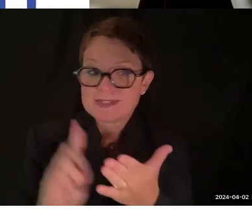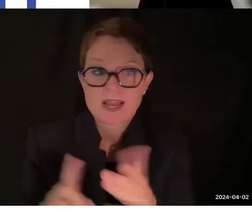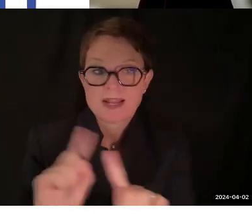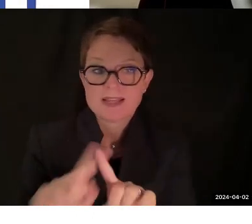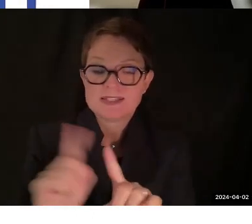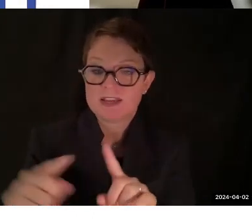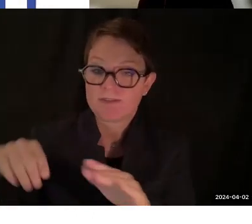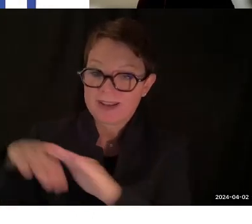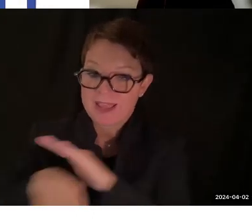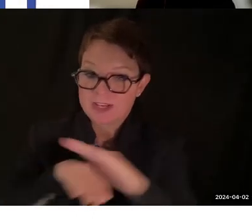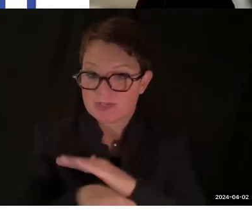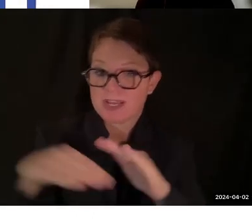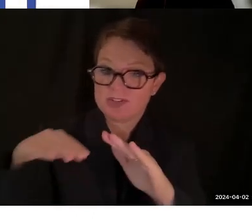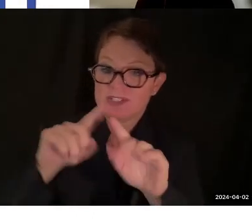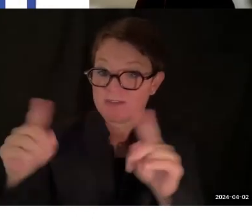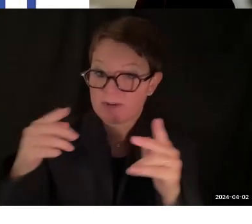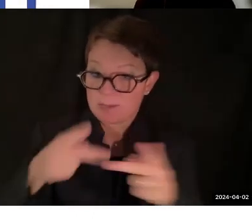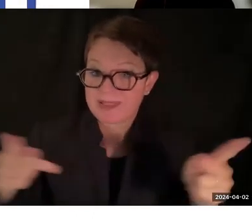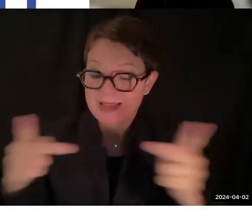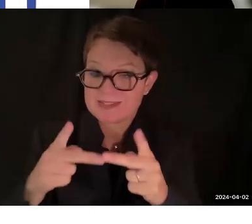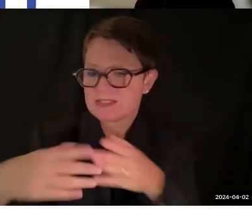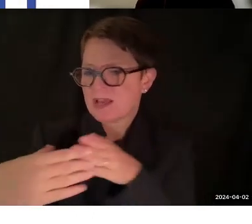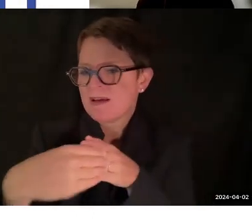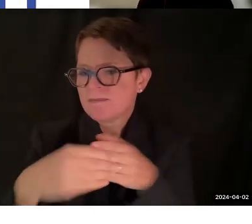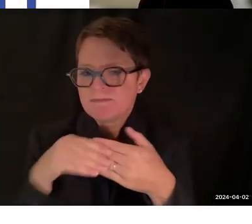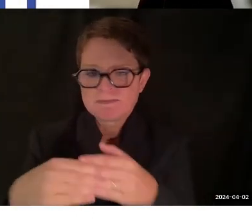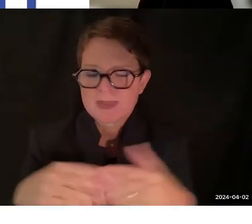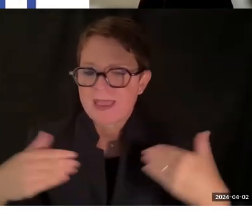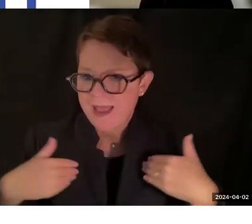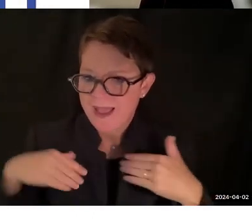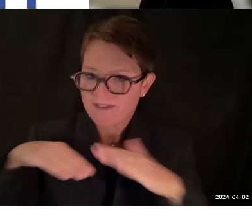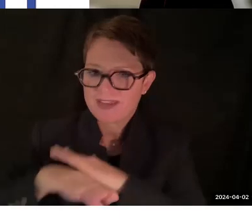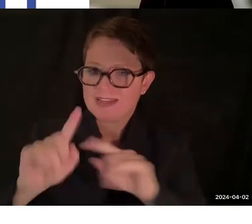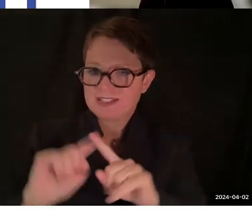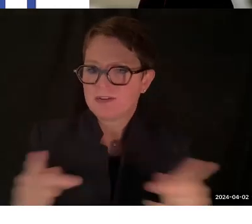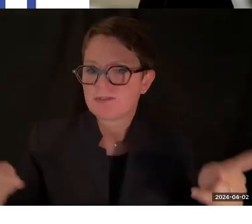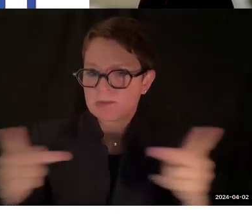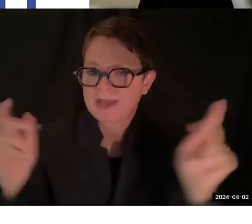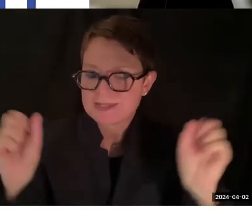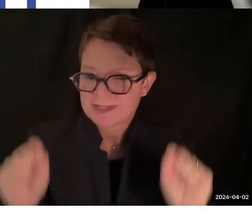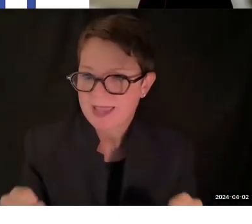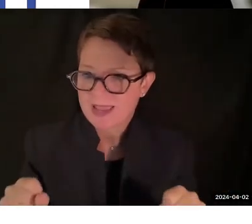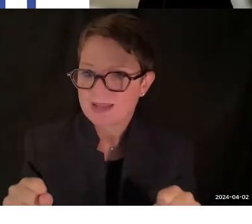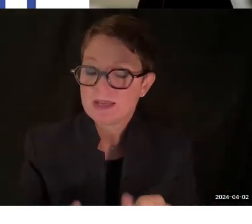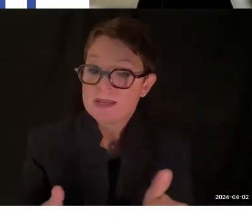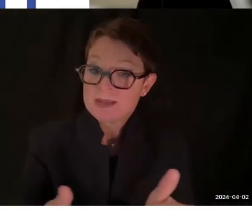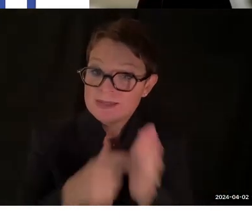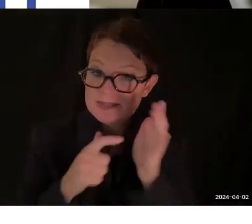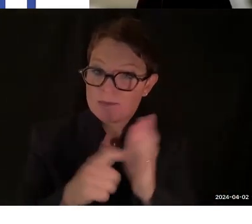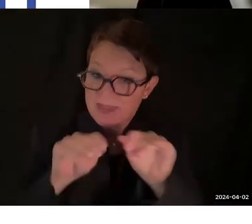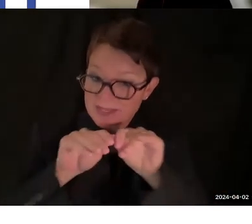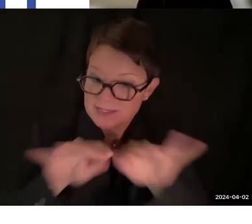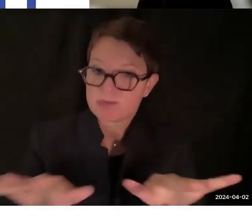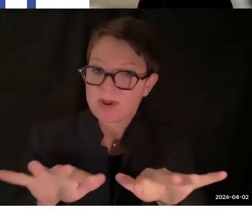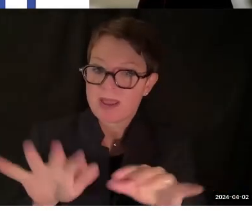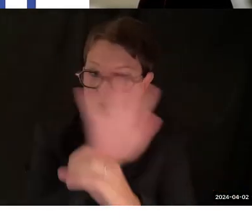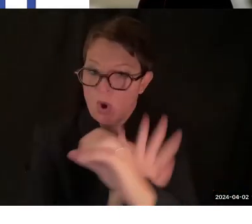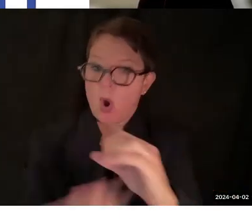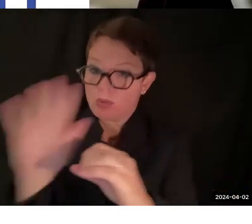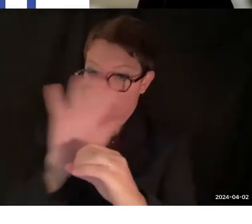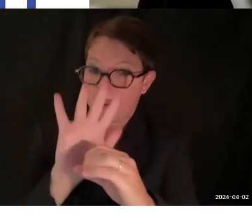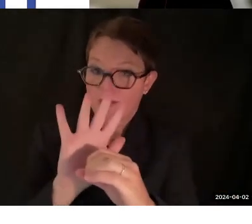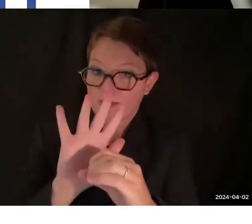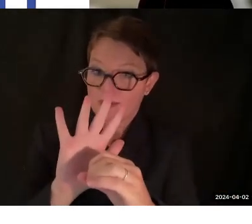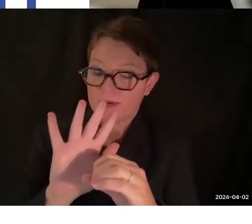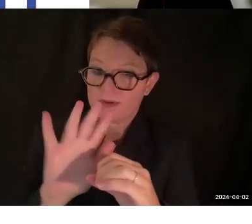multiple points of entry. So we have lots of flexibility and we can spread our demands around the arena.